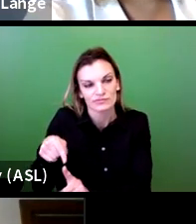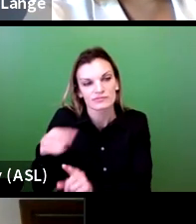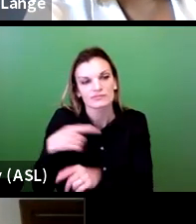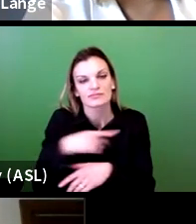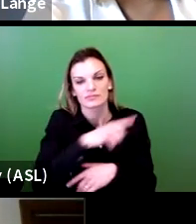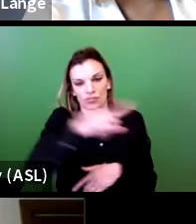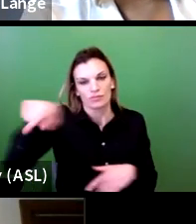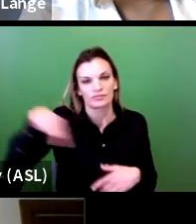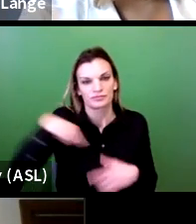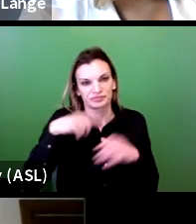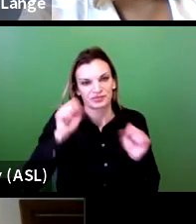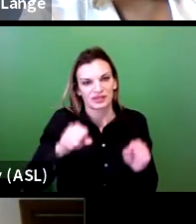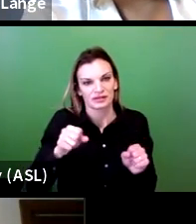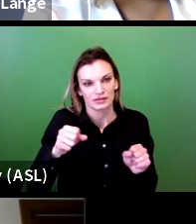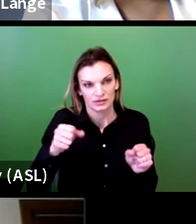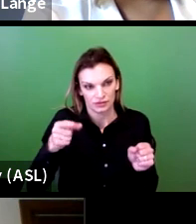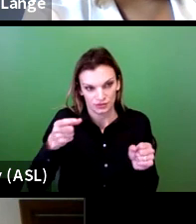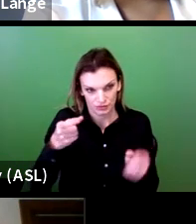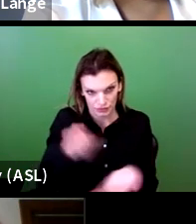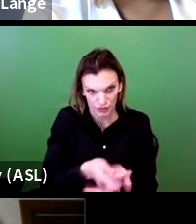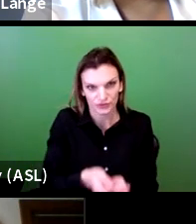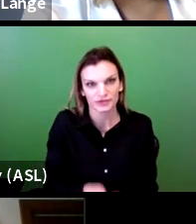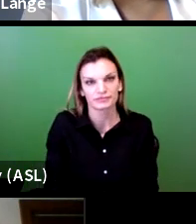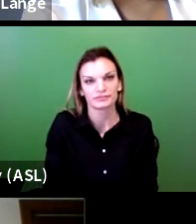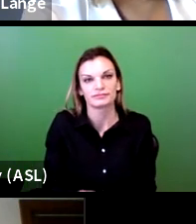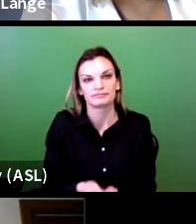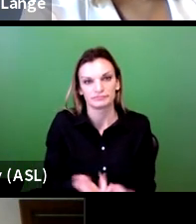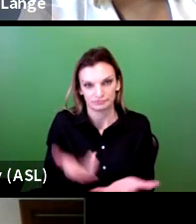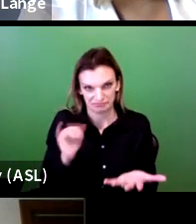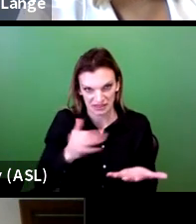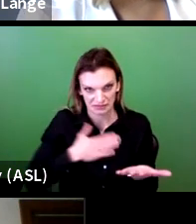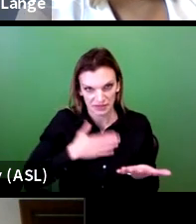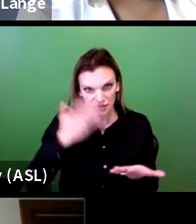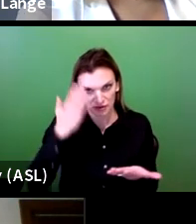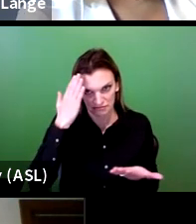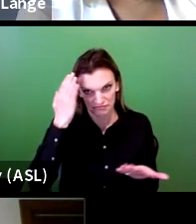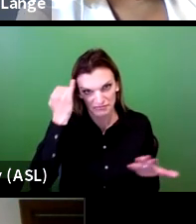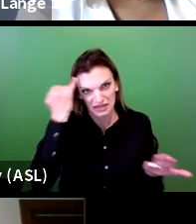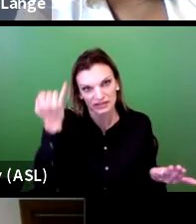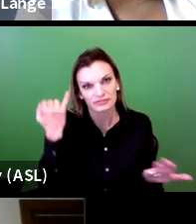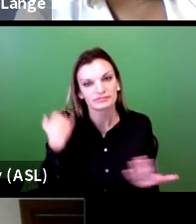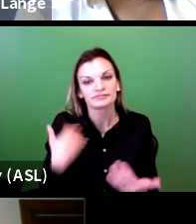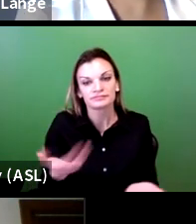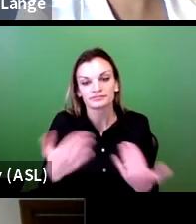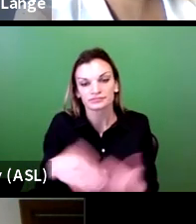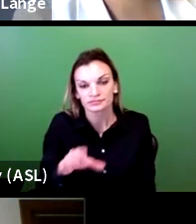as a commission have approved. That's a thought. Dustin.